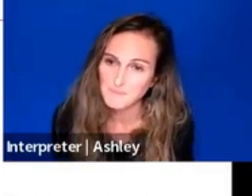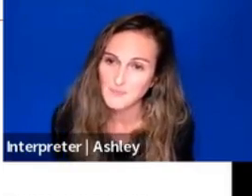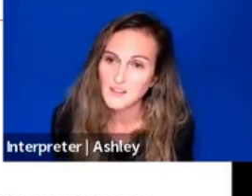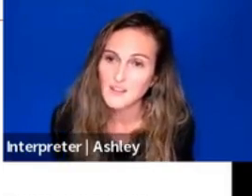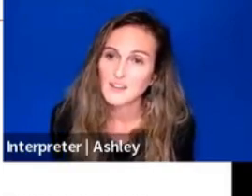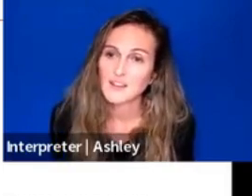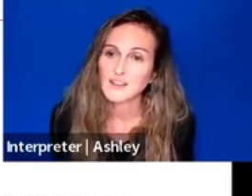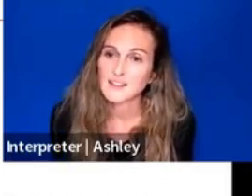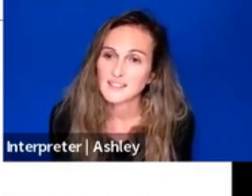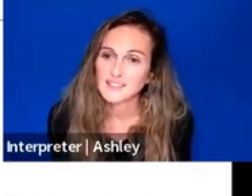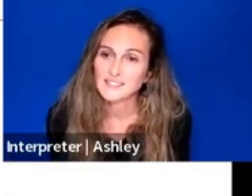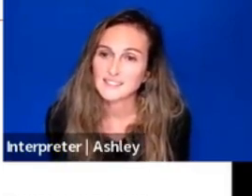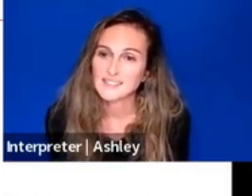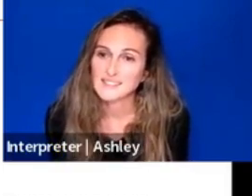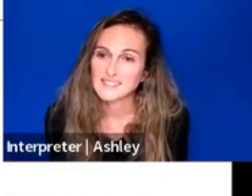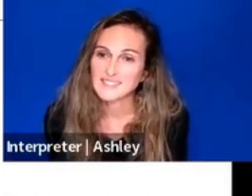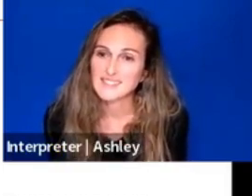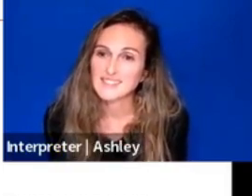visibility.